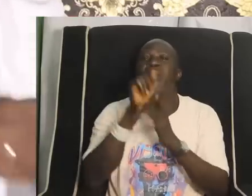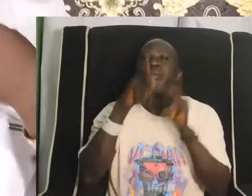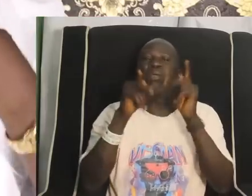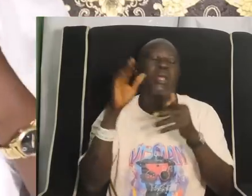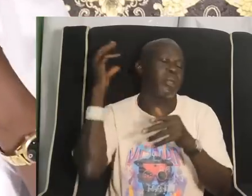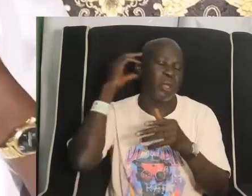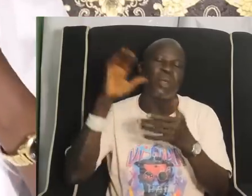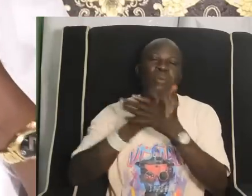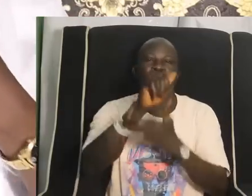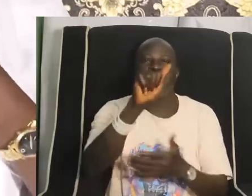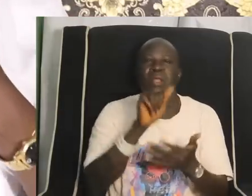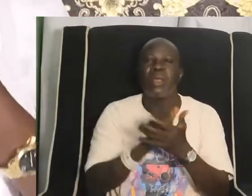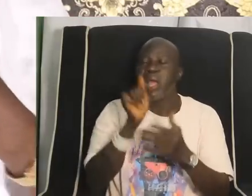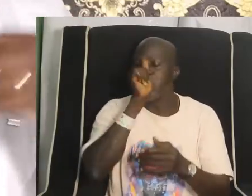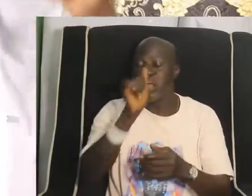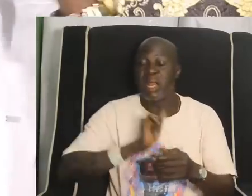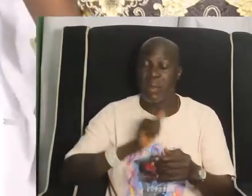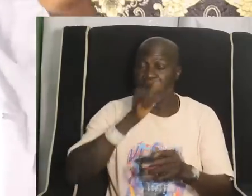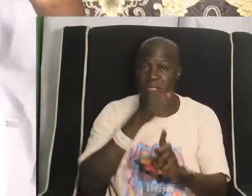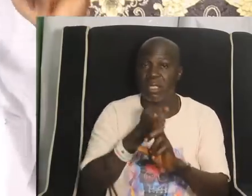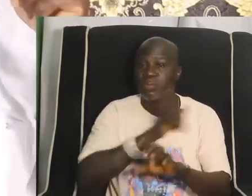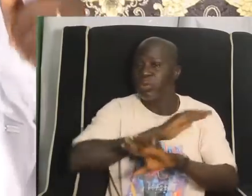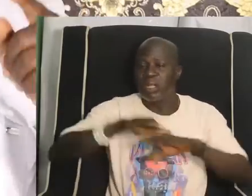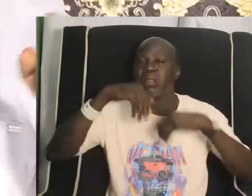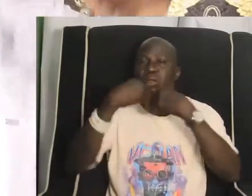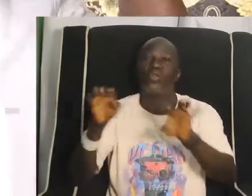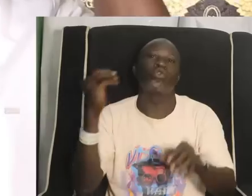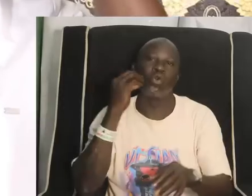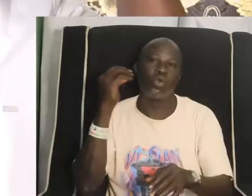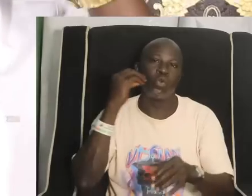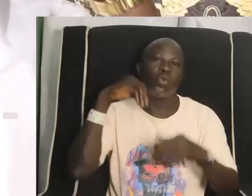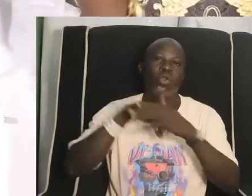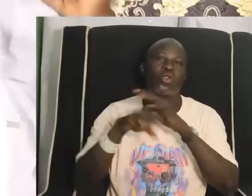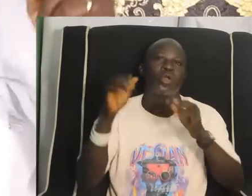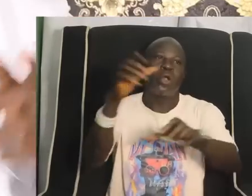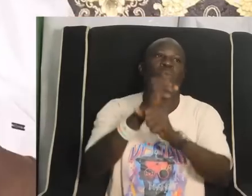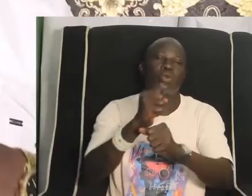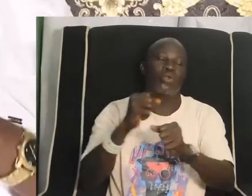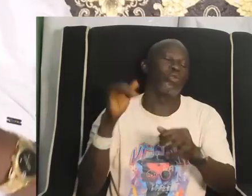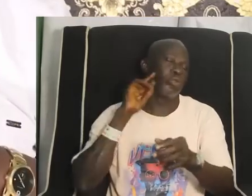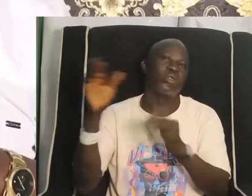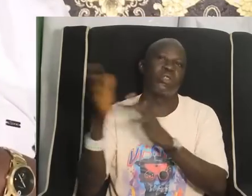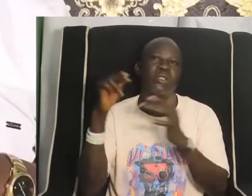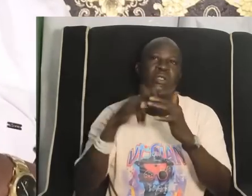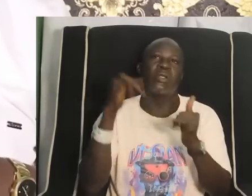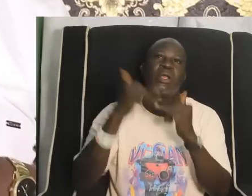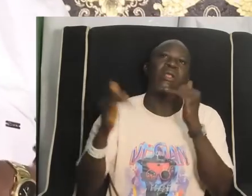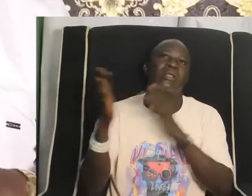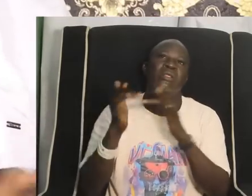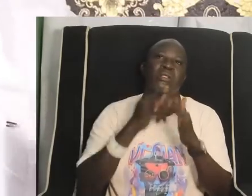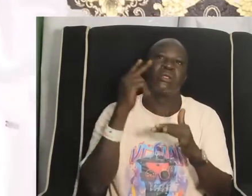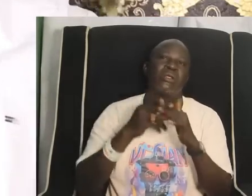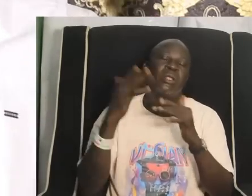gbagbo. The one that hearing me ati emi fura mi. And myself. Mo ja so ile nu. Don't let us miss so. Di wa mu de ope. Jesus Oluwa